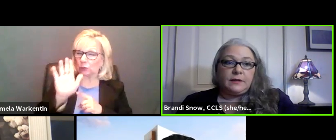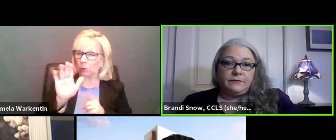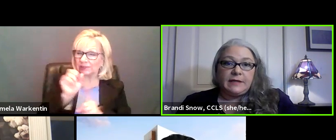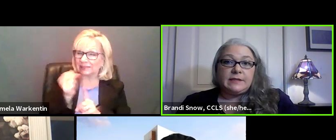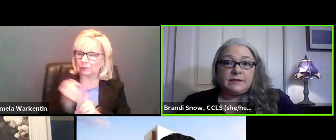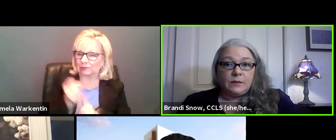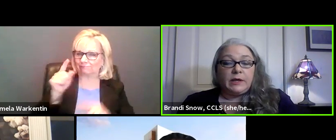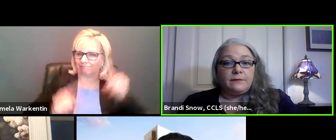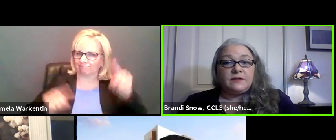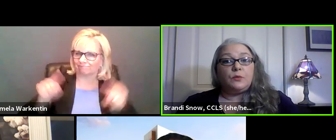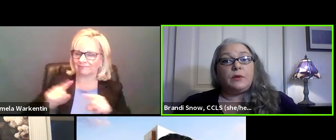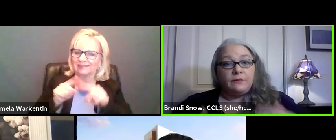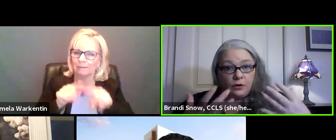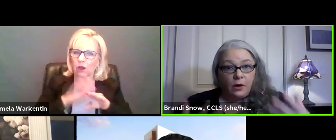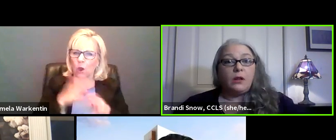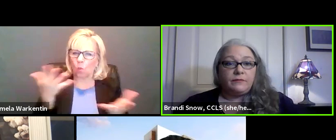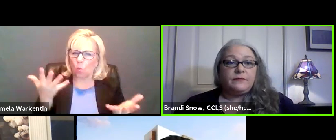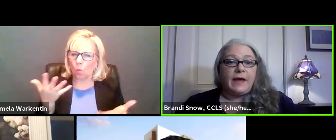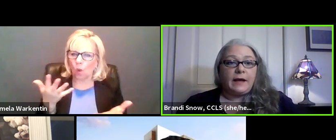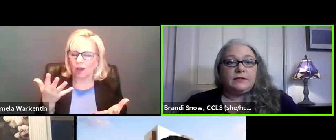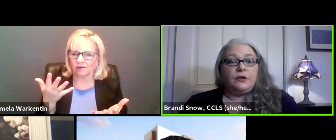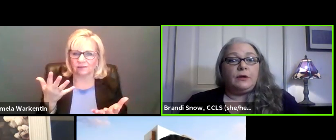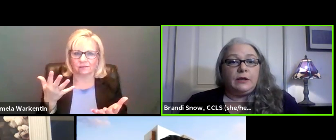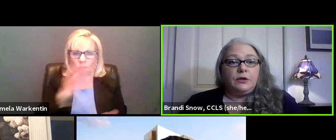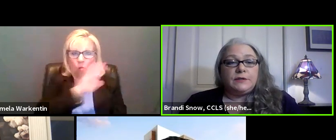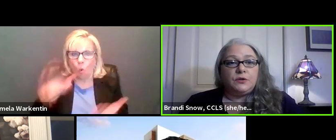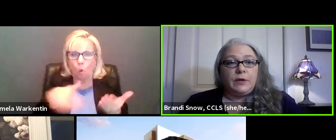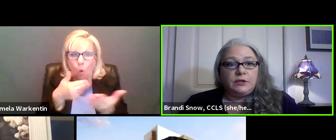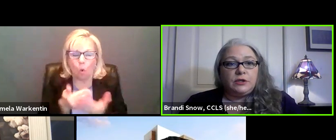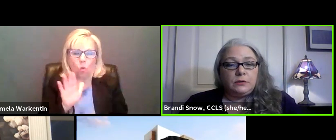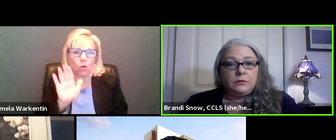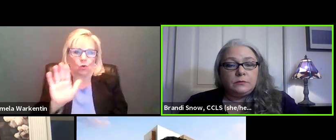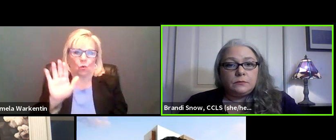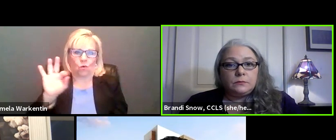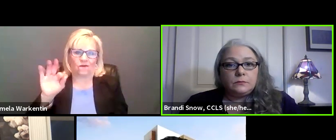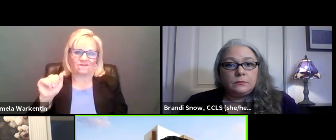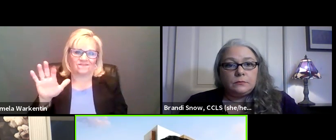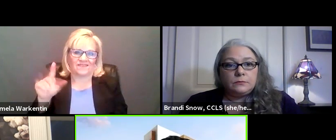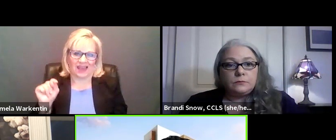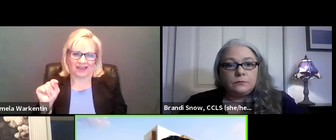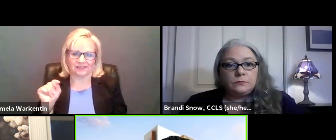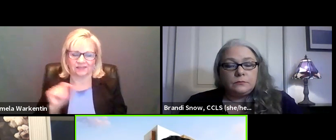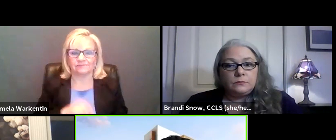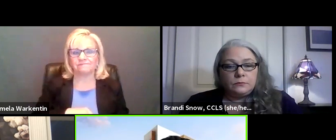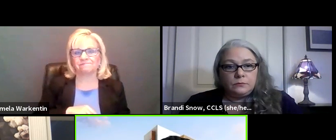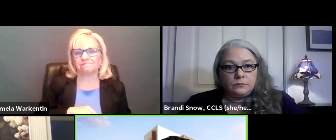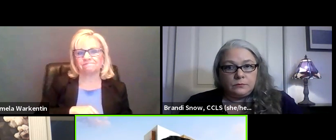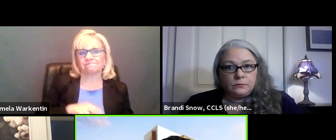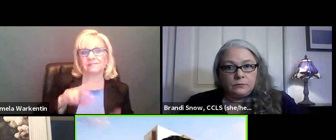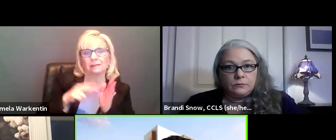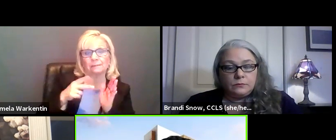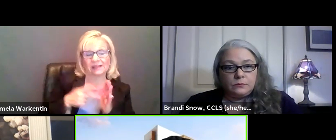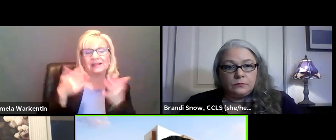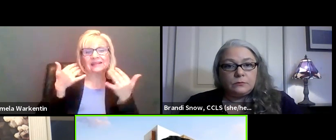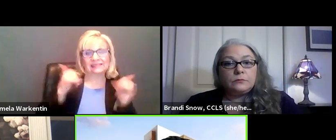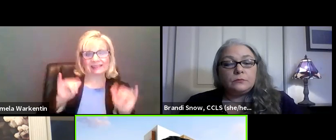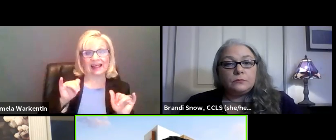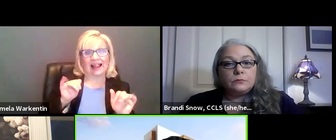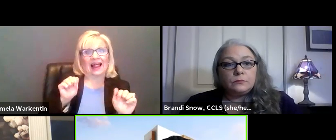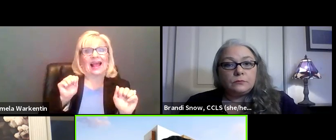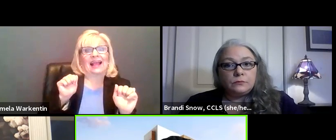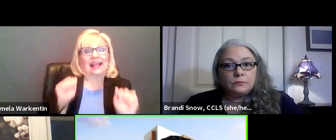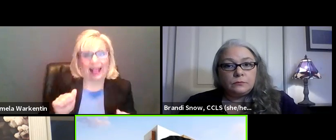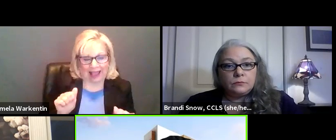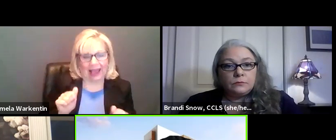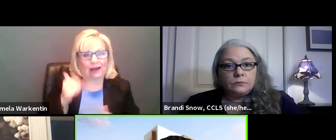on the legal advice that someone gives you when they've heard all of the facts in your situation. So in other words, there's still a process to allow that to